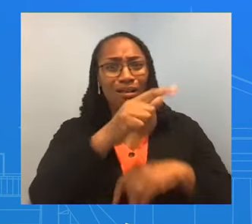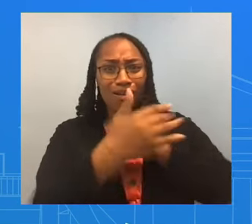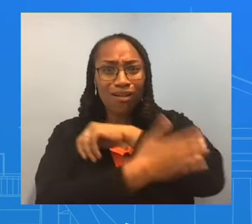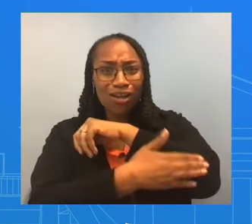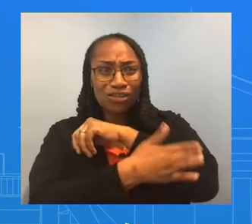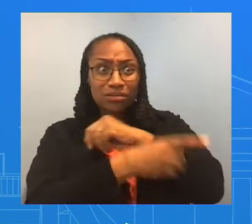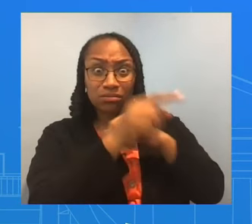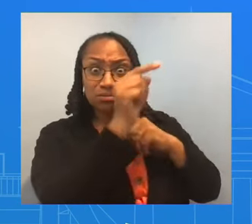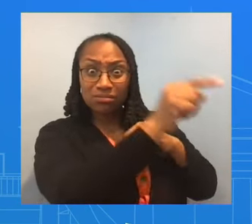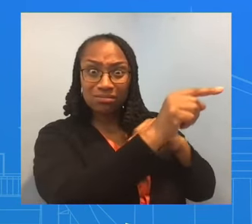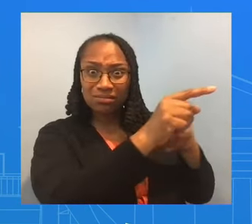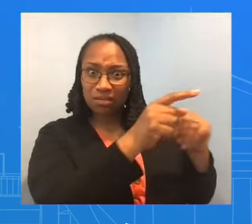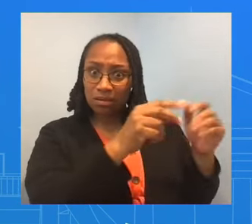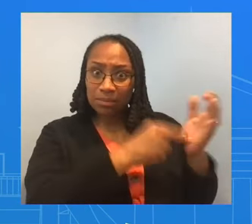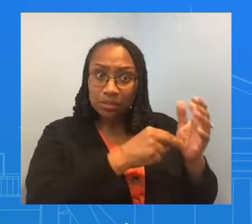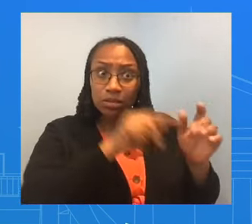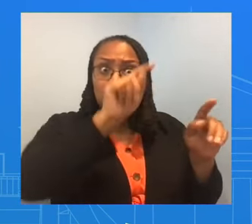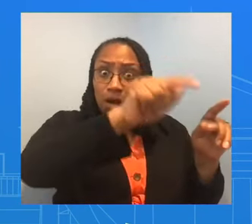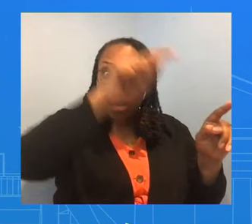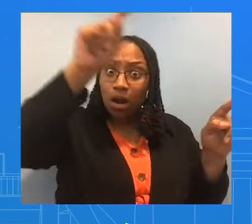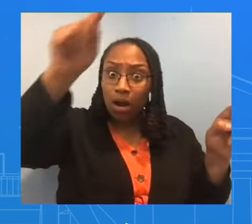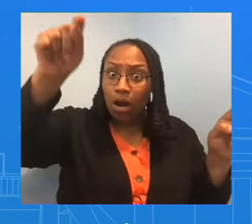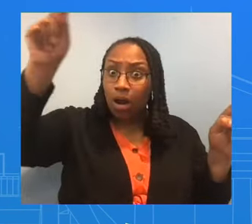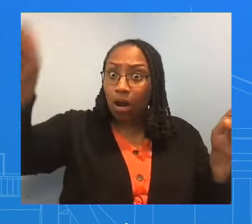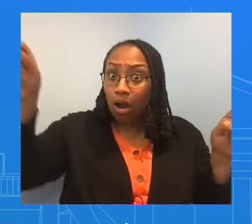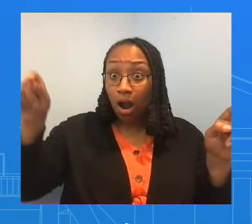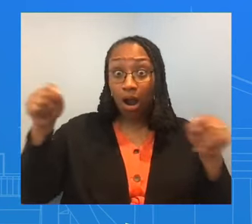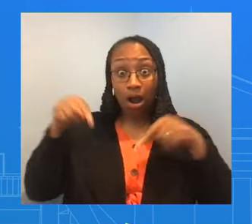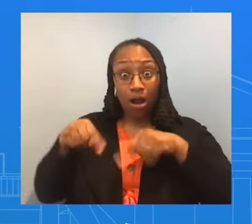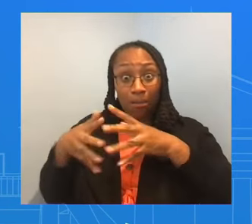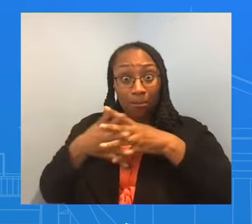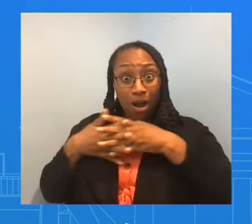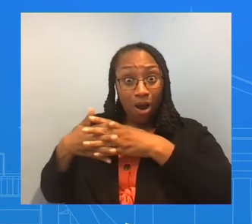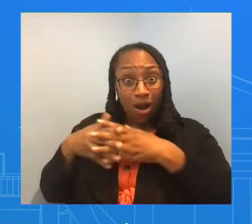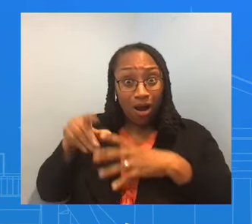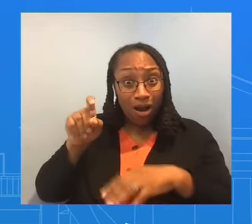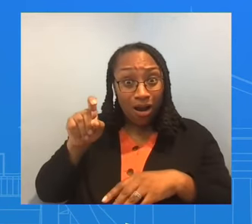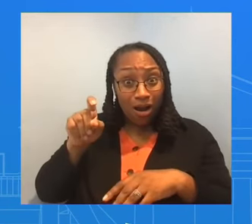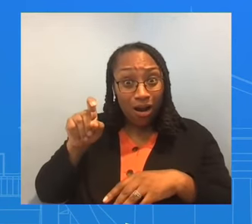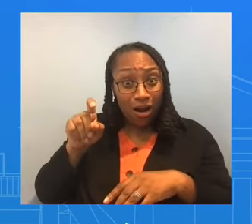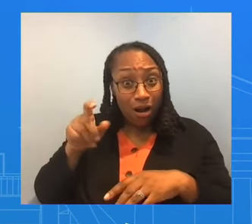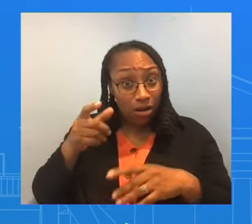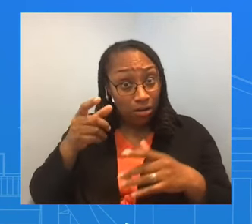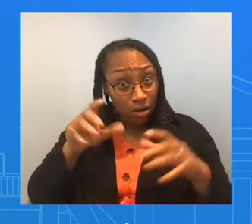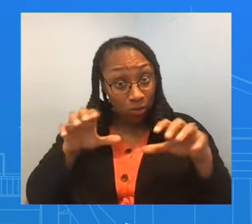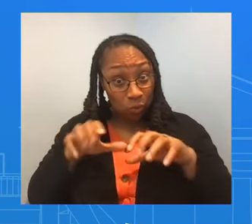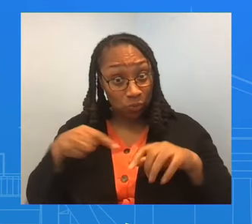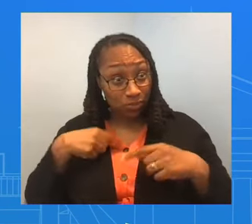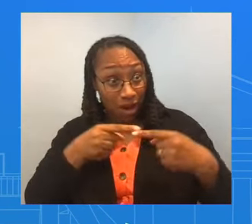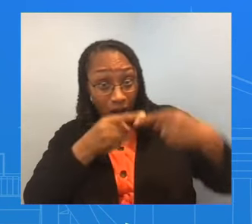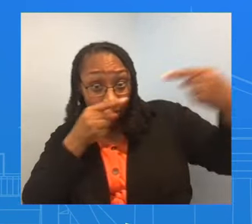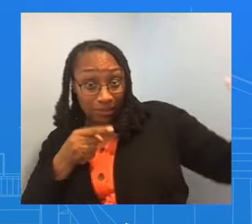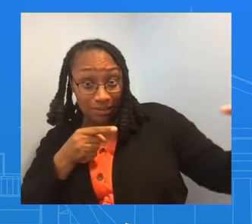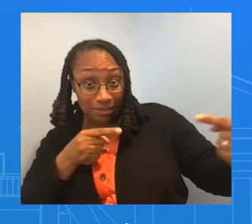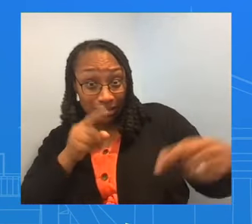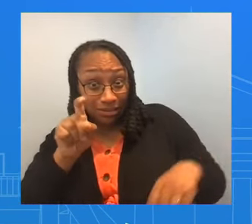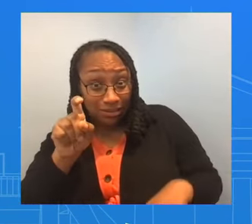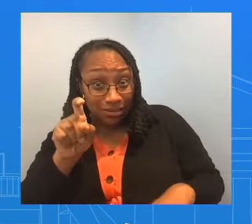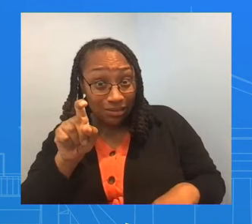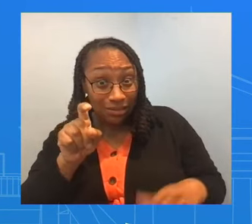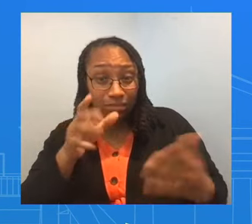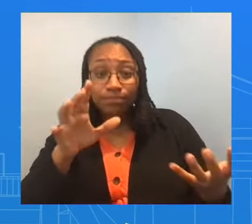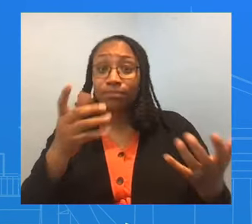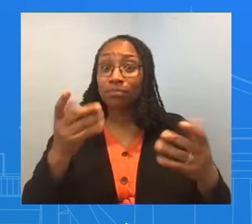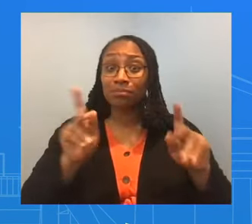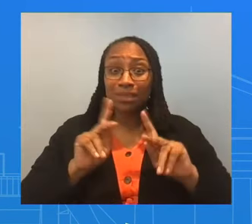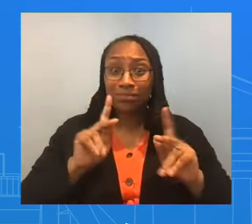opposite category, whatever you'd want to call it, Americans who are rightfully detained or lawfully or justly detained. First question of three short questions.